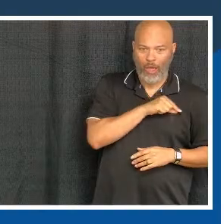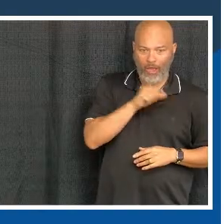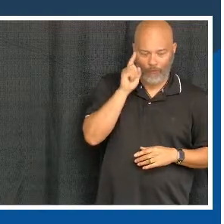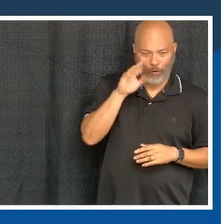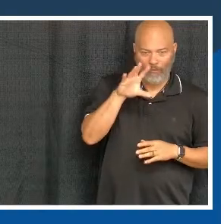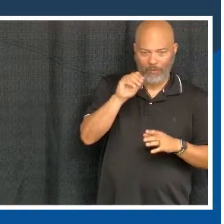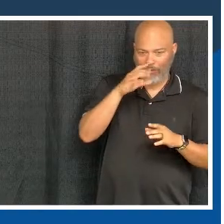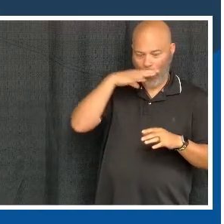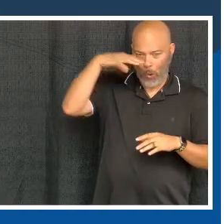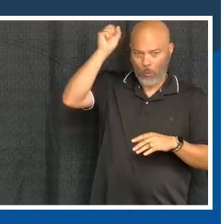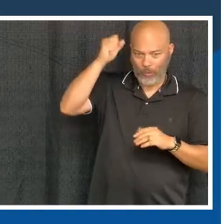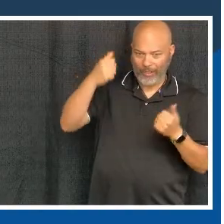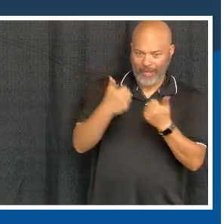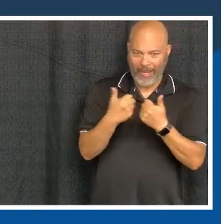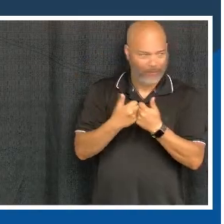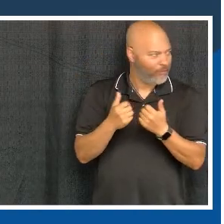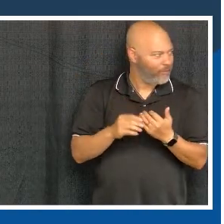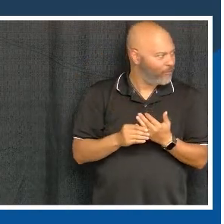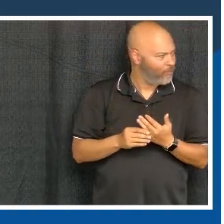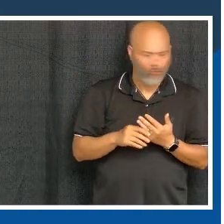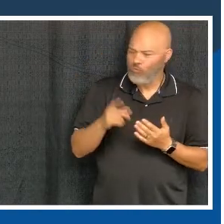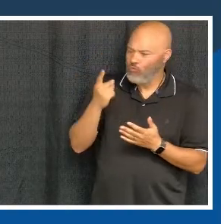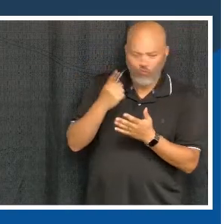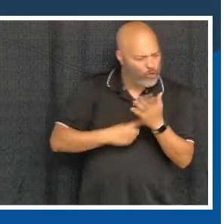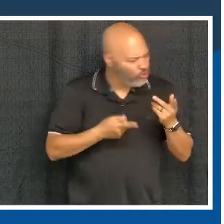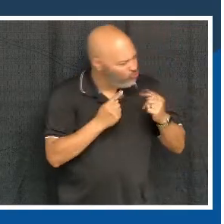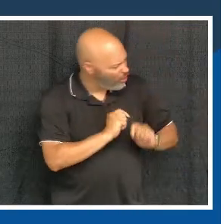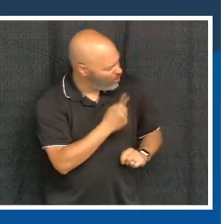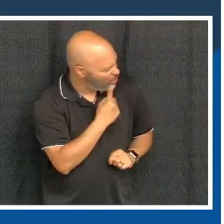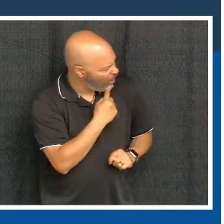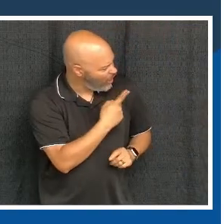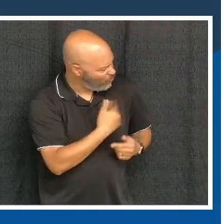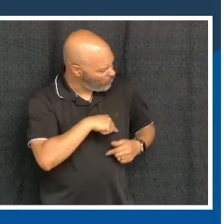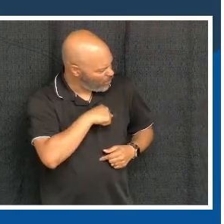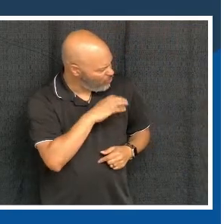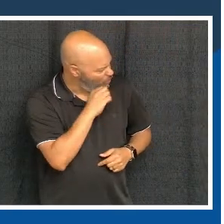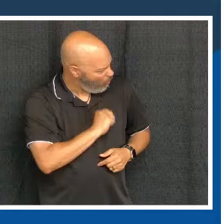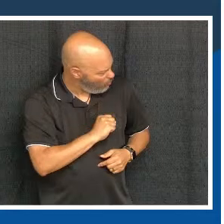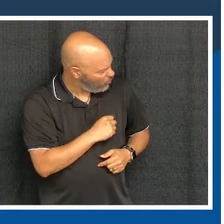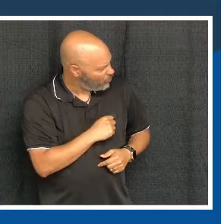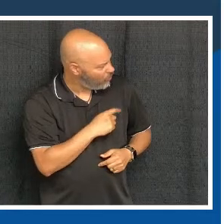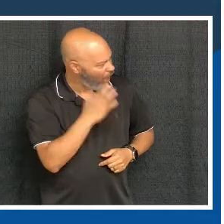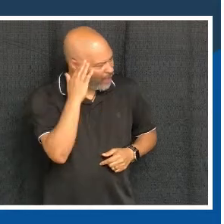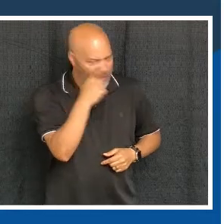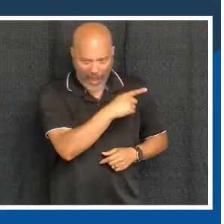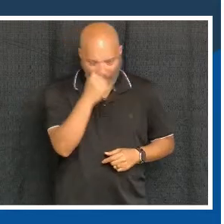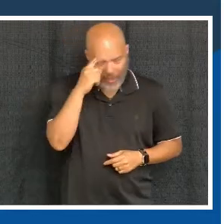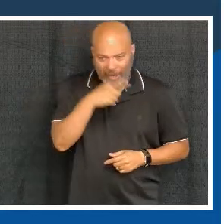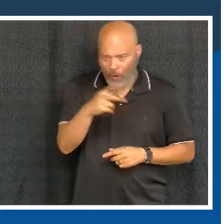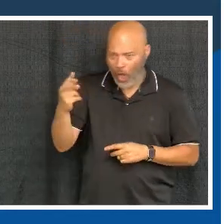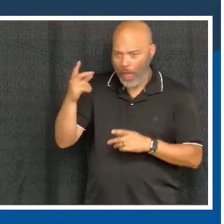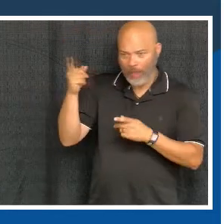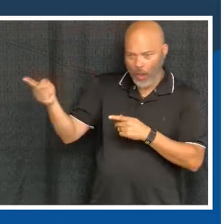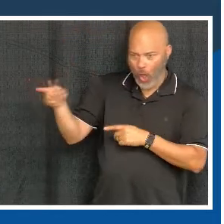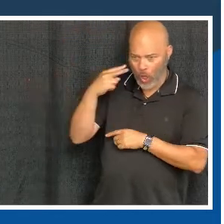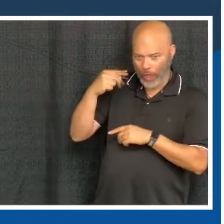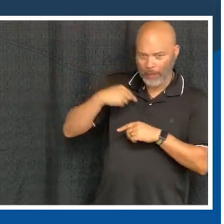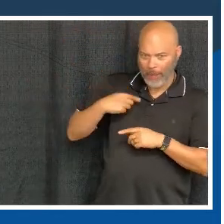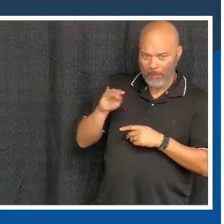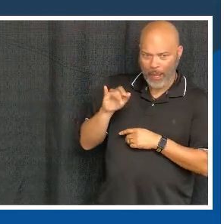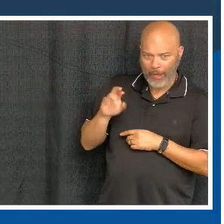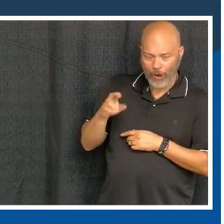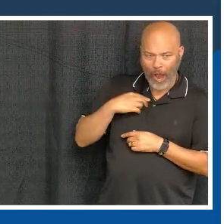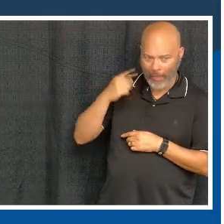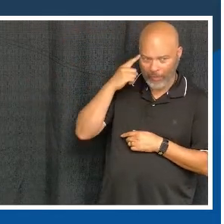games. What are you trying to say? That some of us are old? He was looking at me, I believe, He was looking this way.